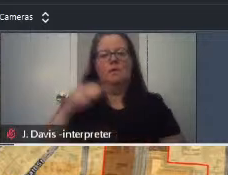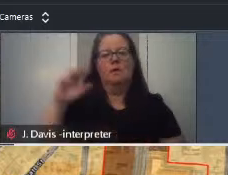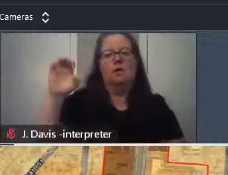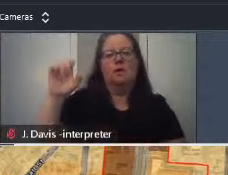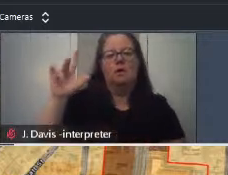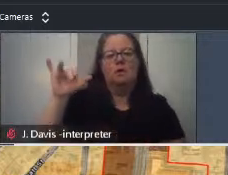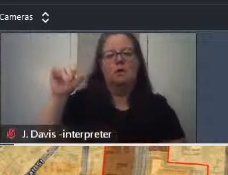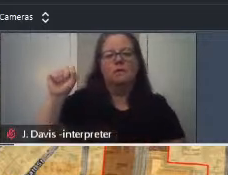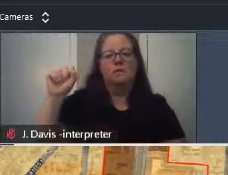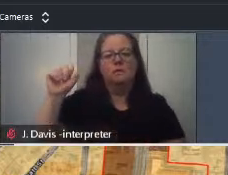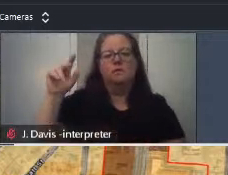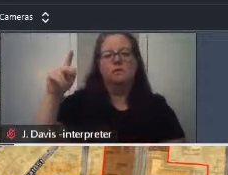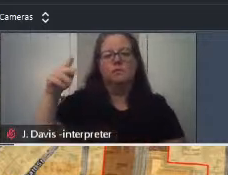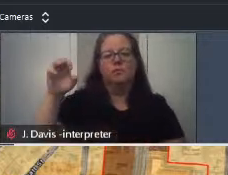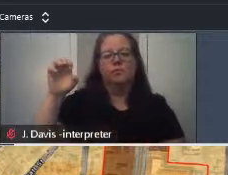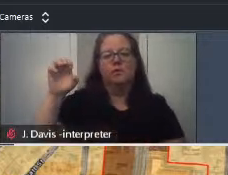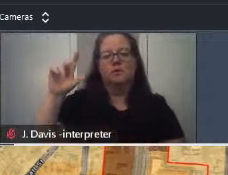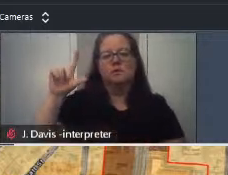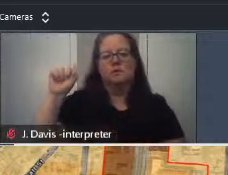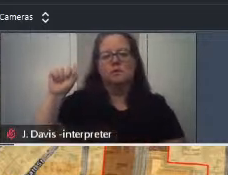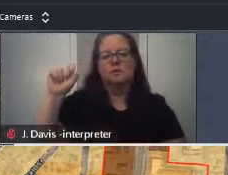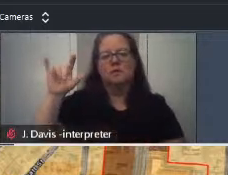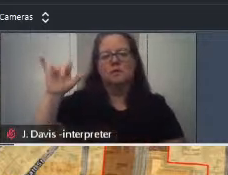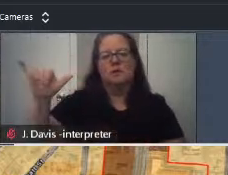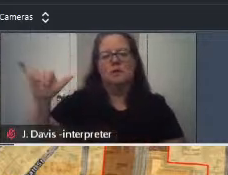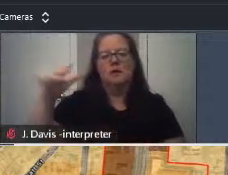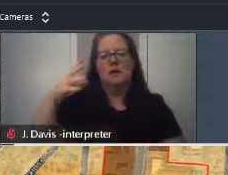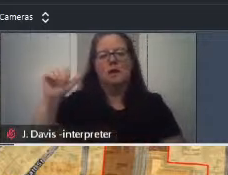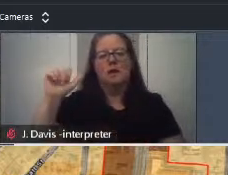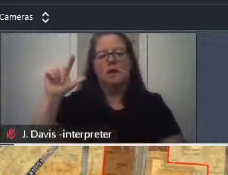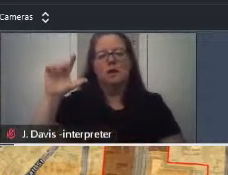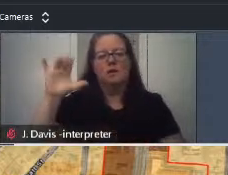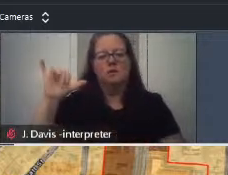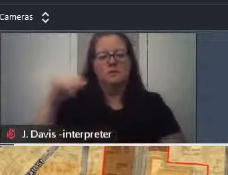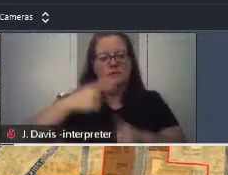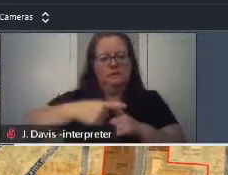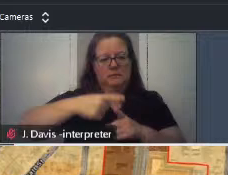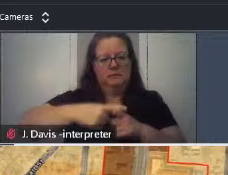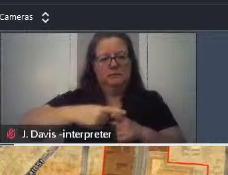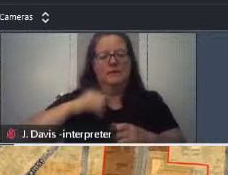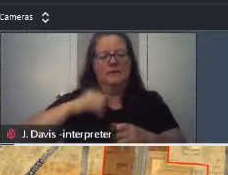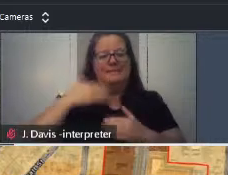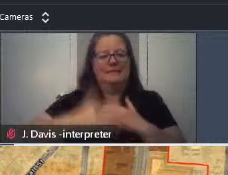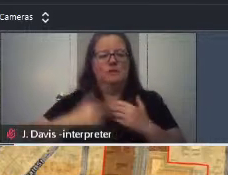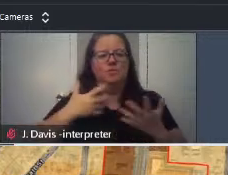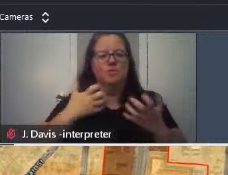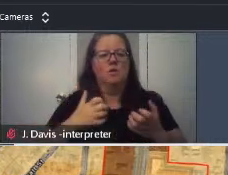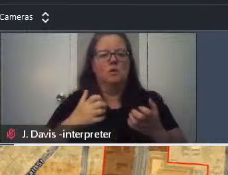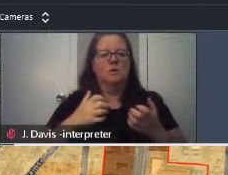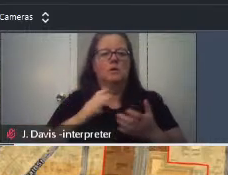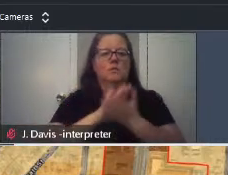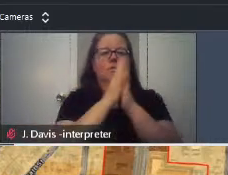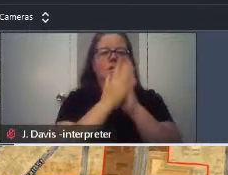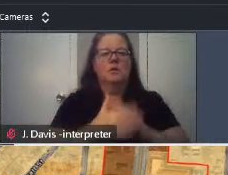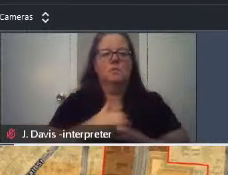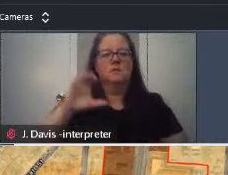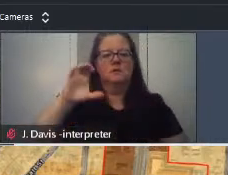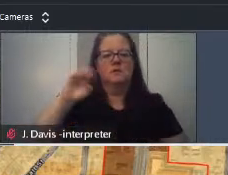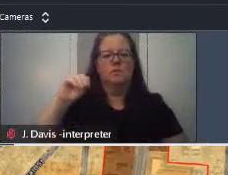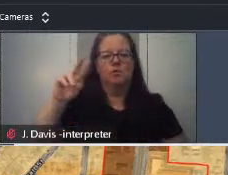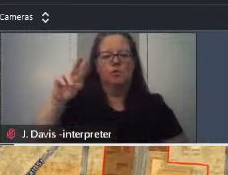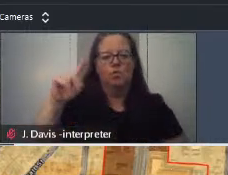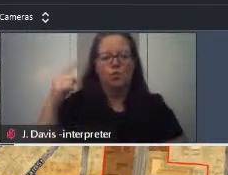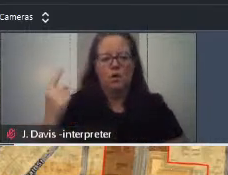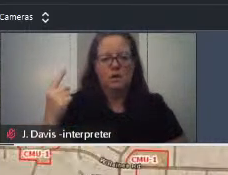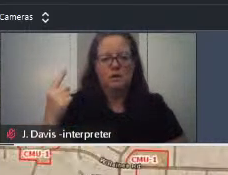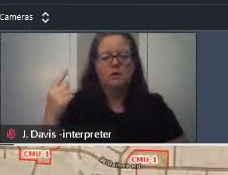Elvis Presley and Elsie is the next area. We are recommending to rezone that anchor to CMU 1. Next